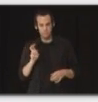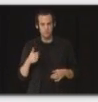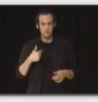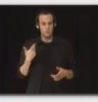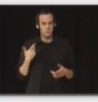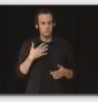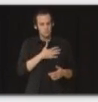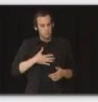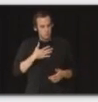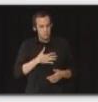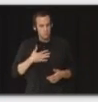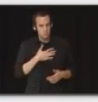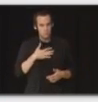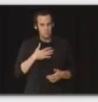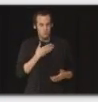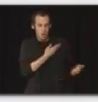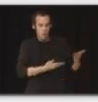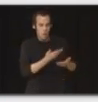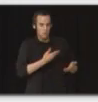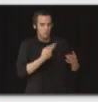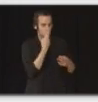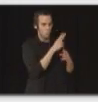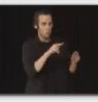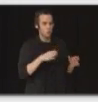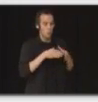issues, and we're very proud of the collaboration with the